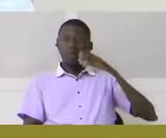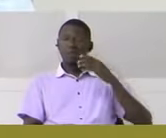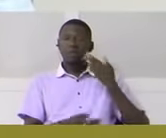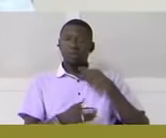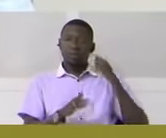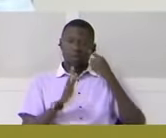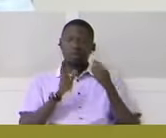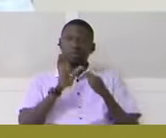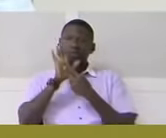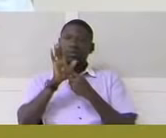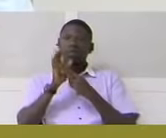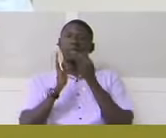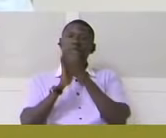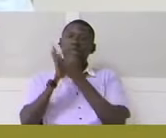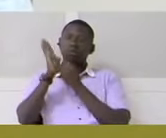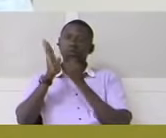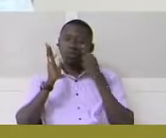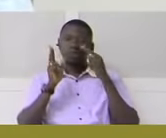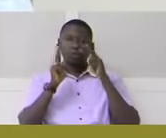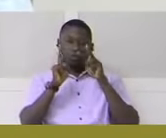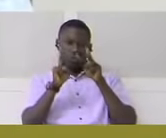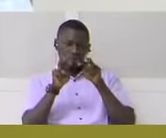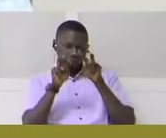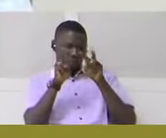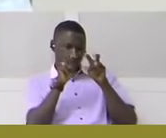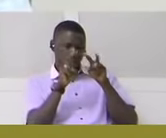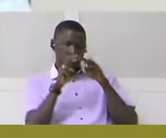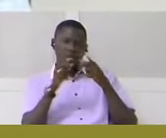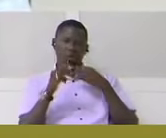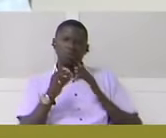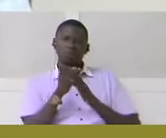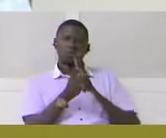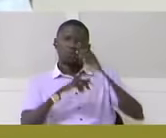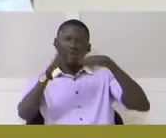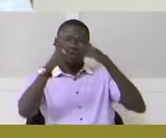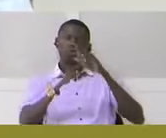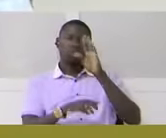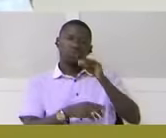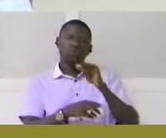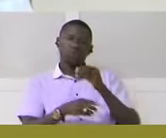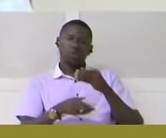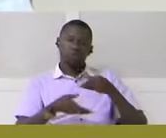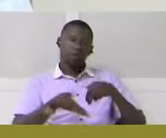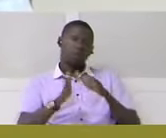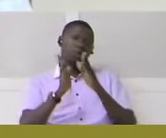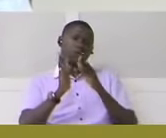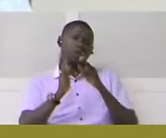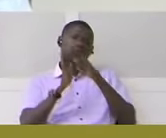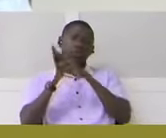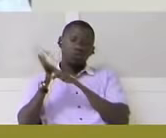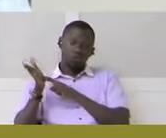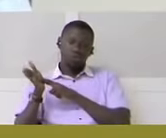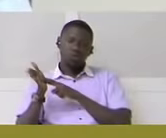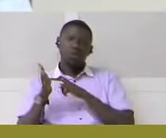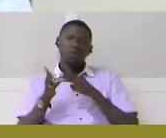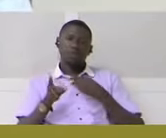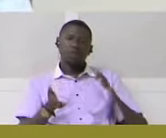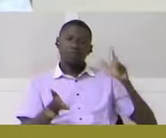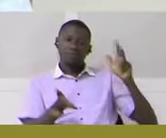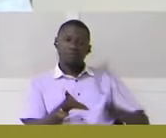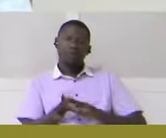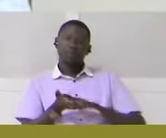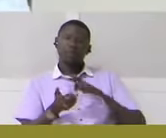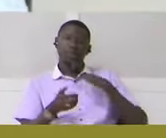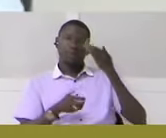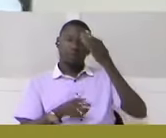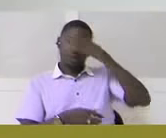issues it would look into, and it would continue to do so according to the rules that have been established